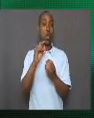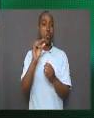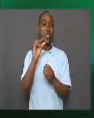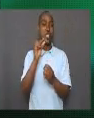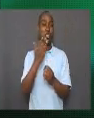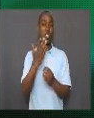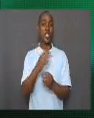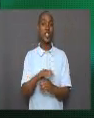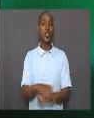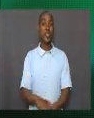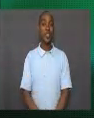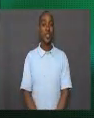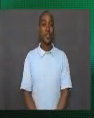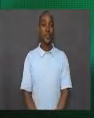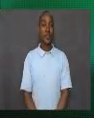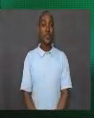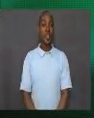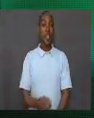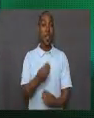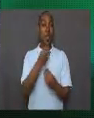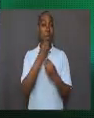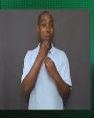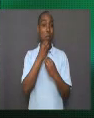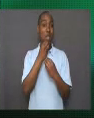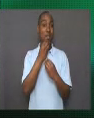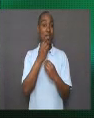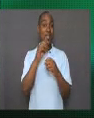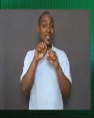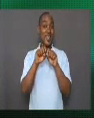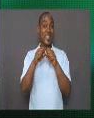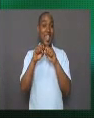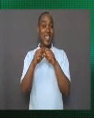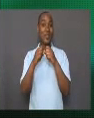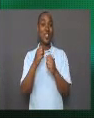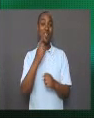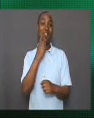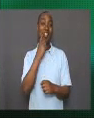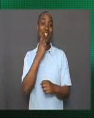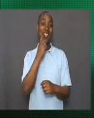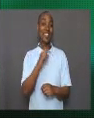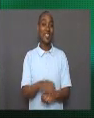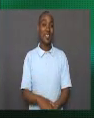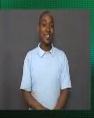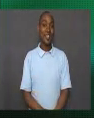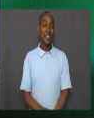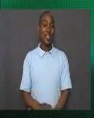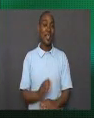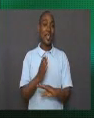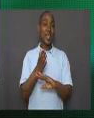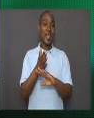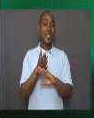pieces. As the food is torn apart by the teeth, it is mixed